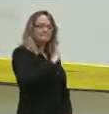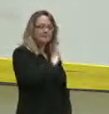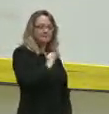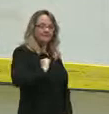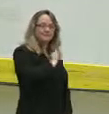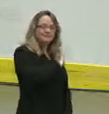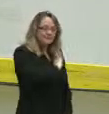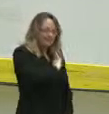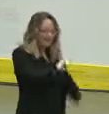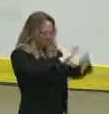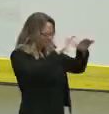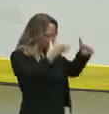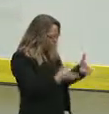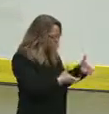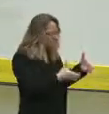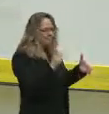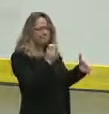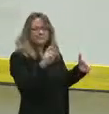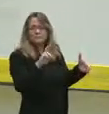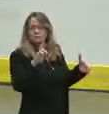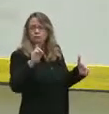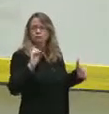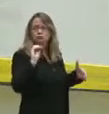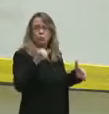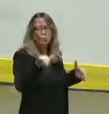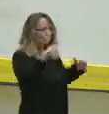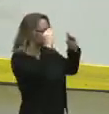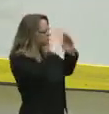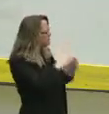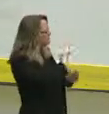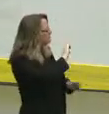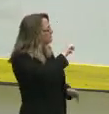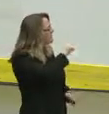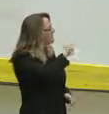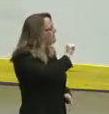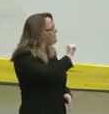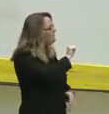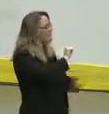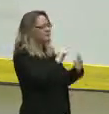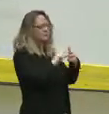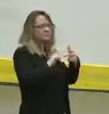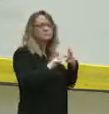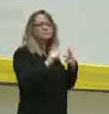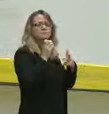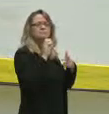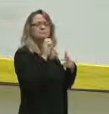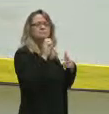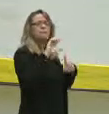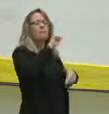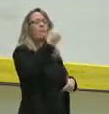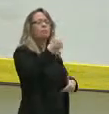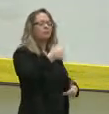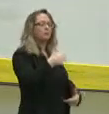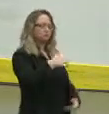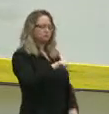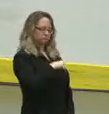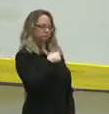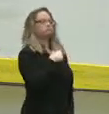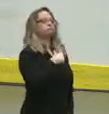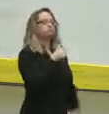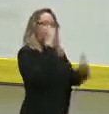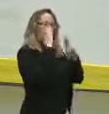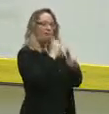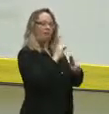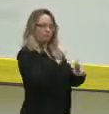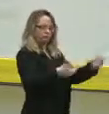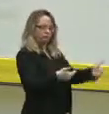staff, Mr. Roy, Professor Miga, Mr. Carbone, and other distinguished guests. I'm honored